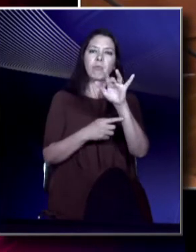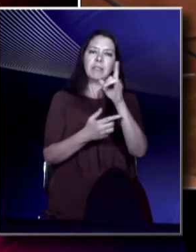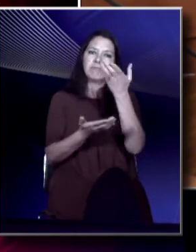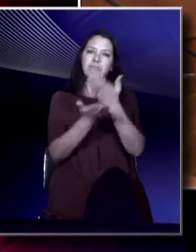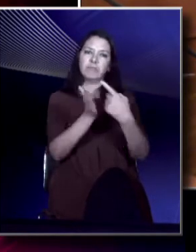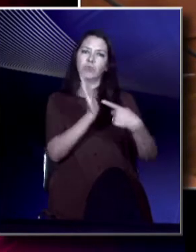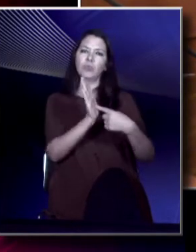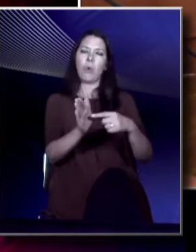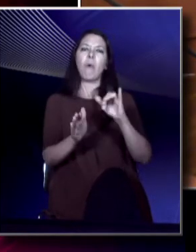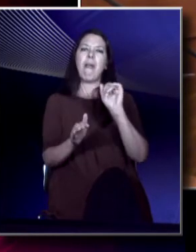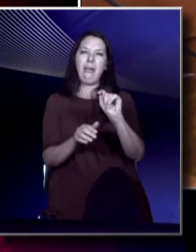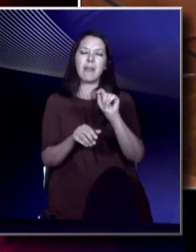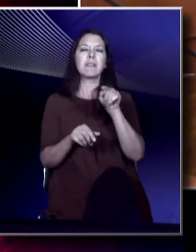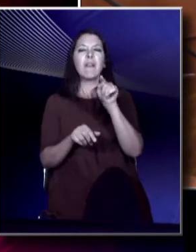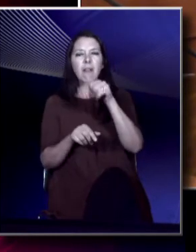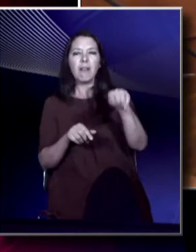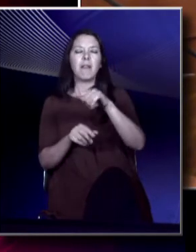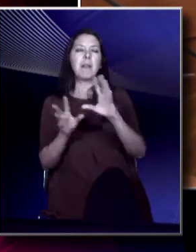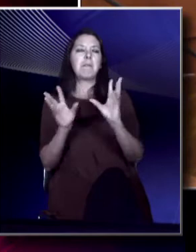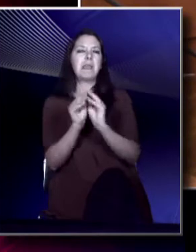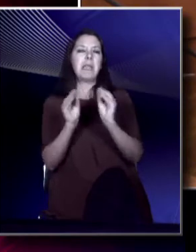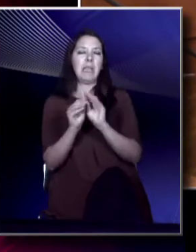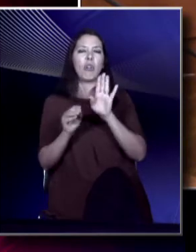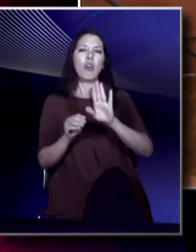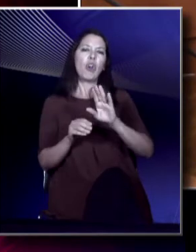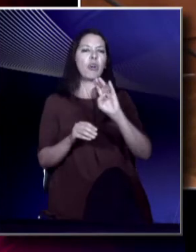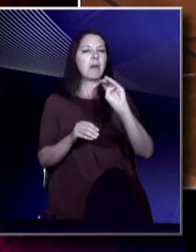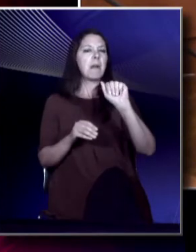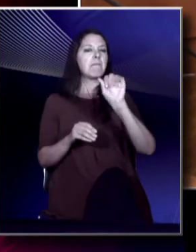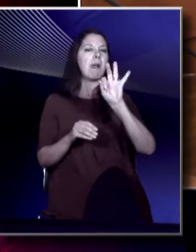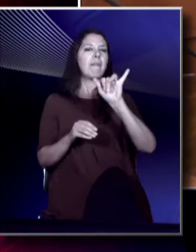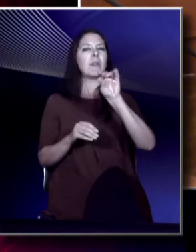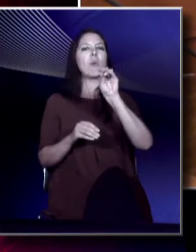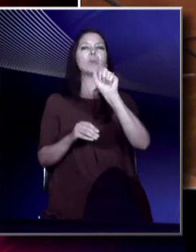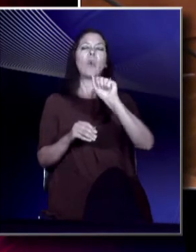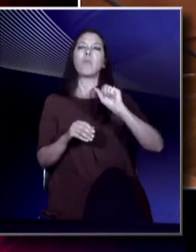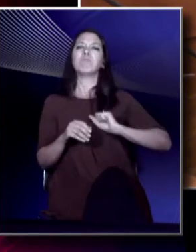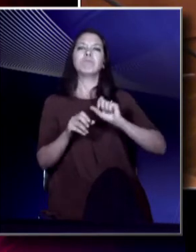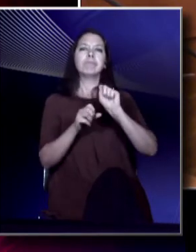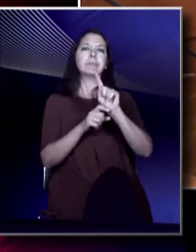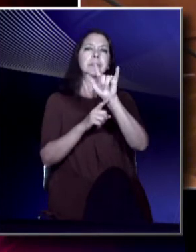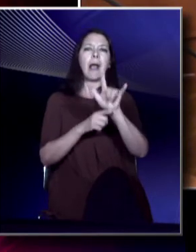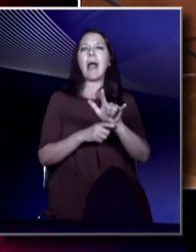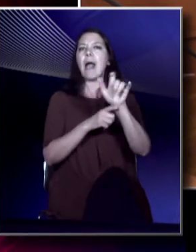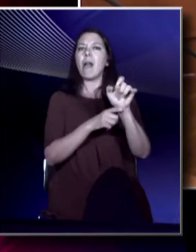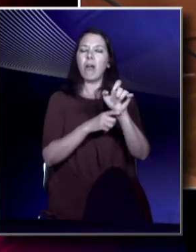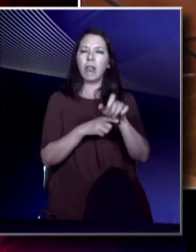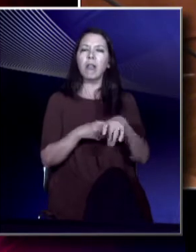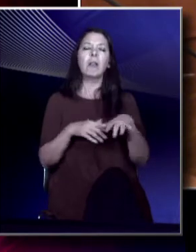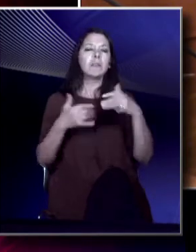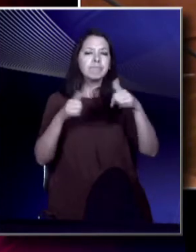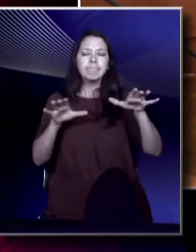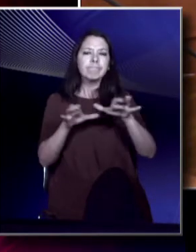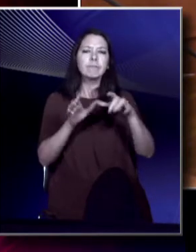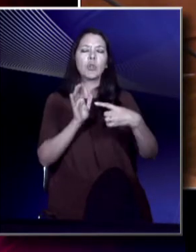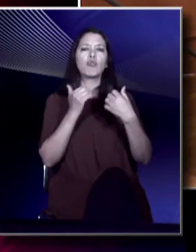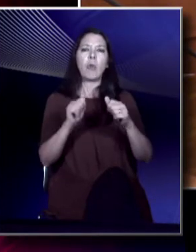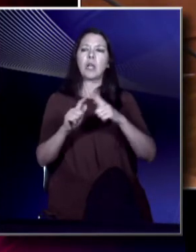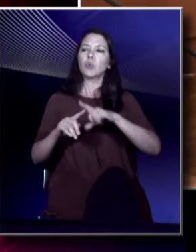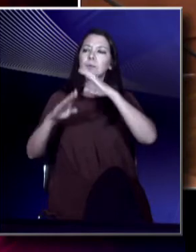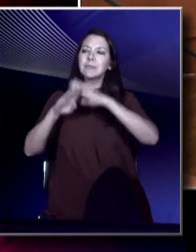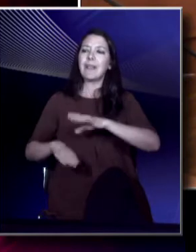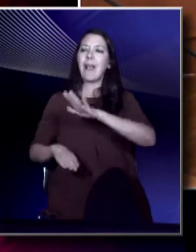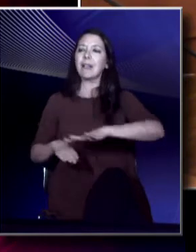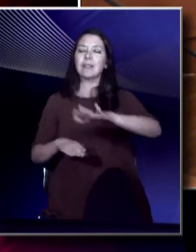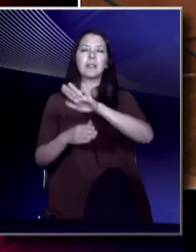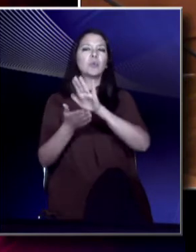Her mafioso-style intimidation tactics at a public meeting were deliberate and calculated attempt to silence school districts across